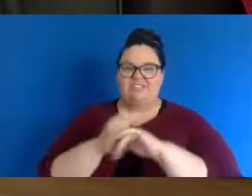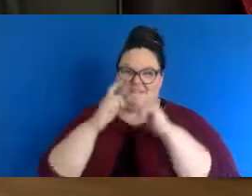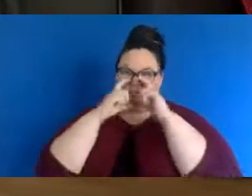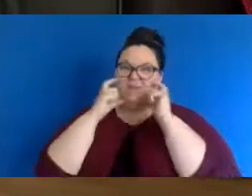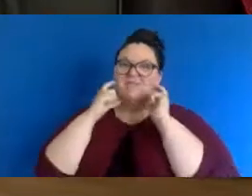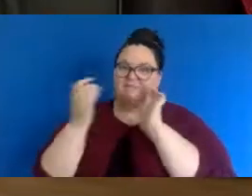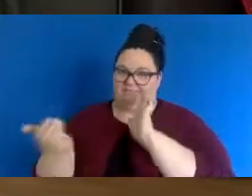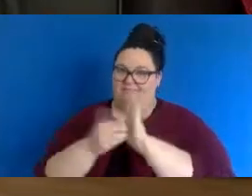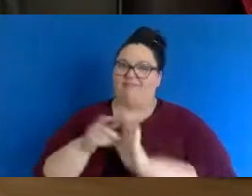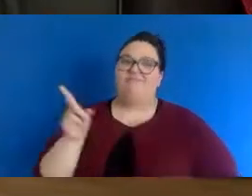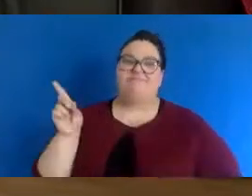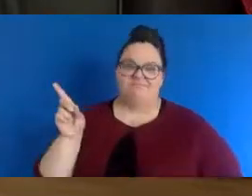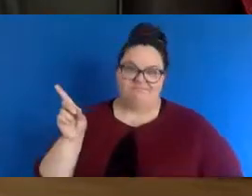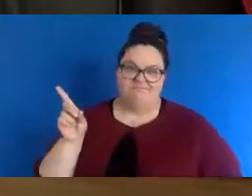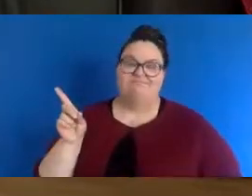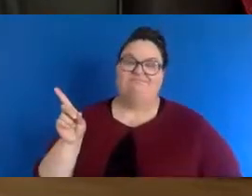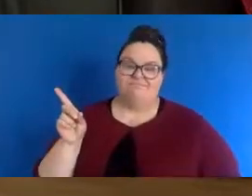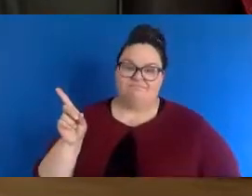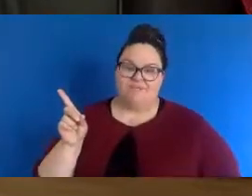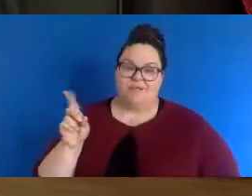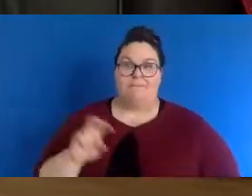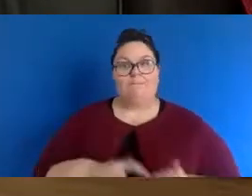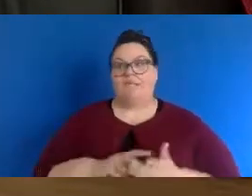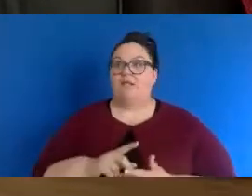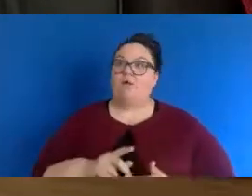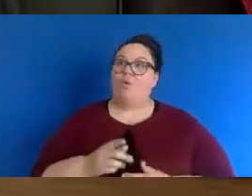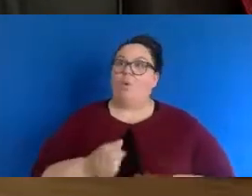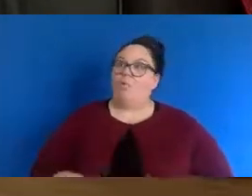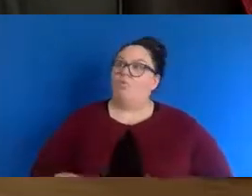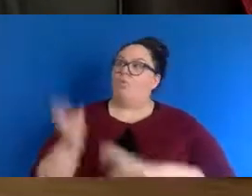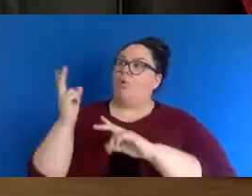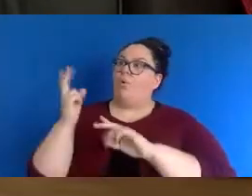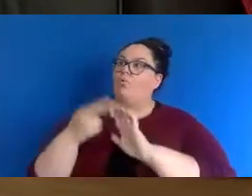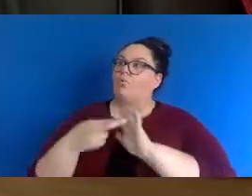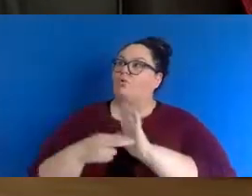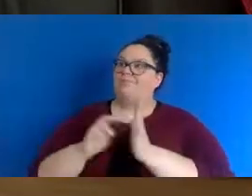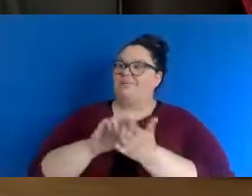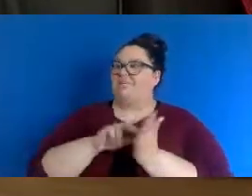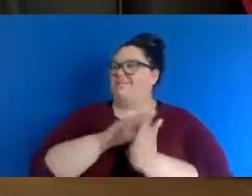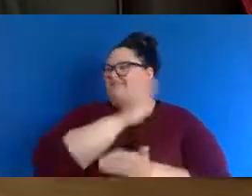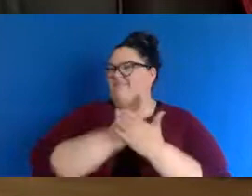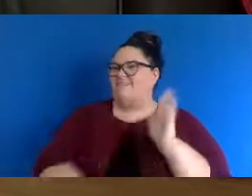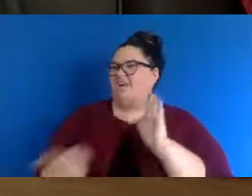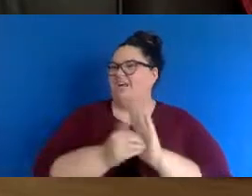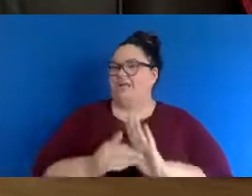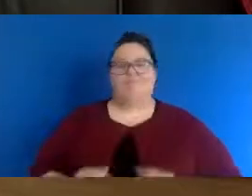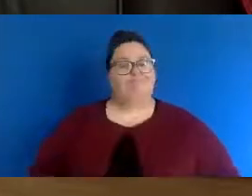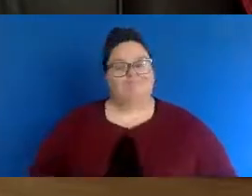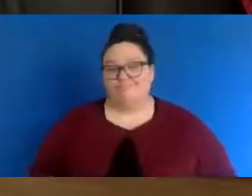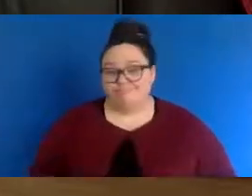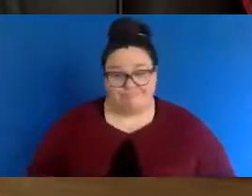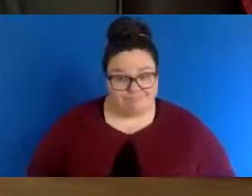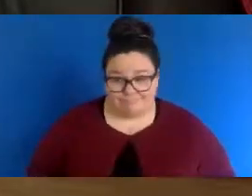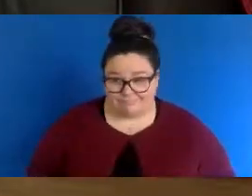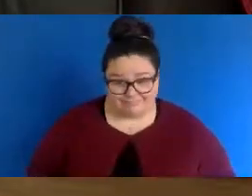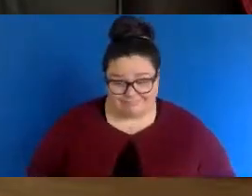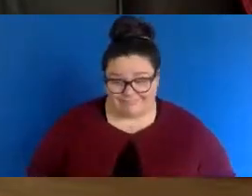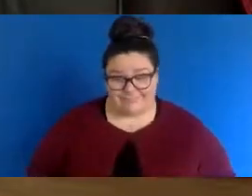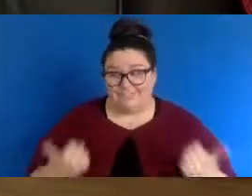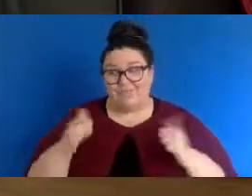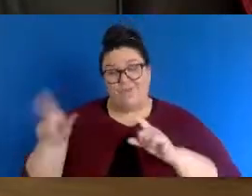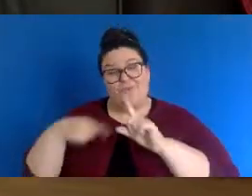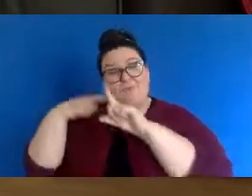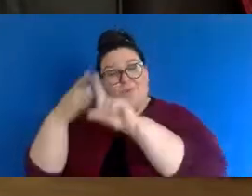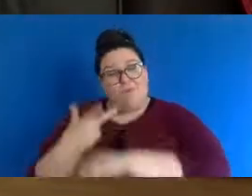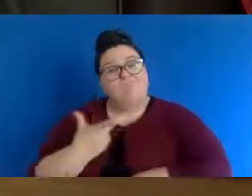policies. So never say never. I think we're just going to keep on the path that we're on, try to get as many people vaccinated as we possibly can,